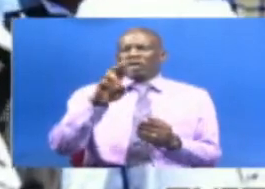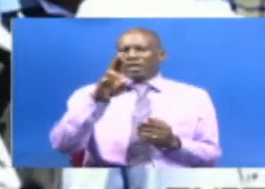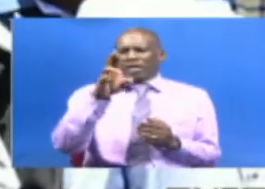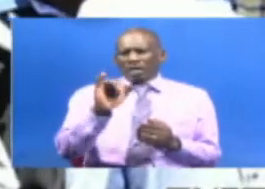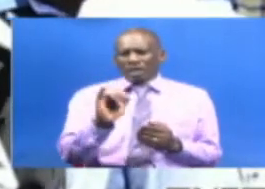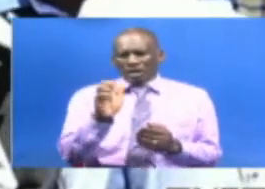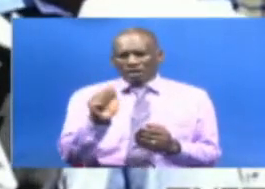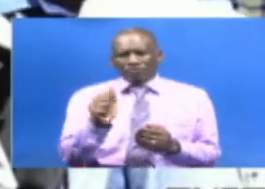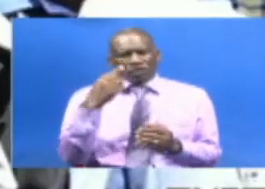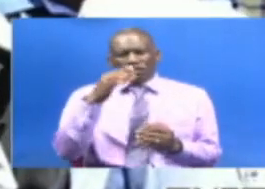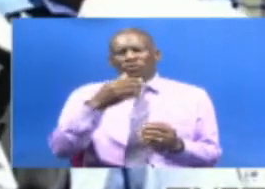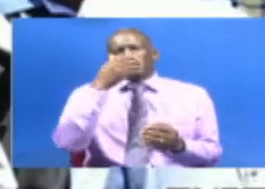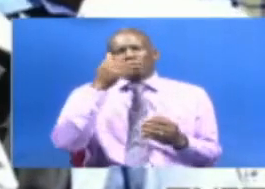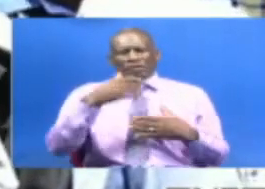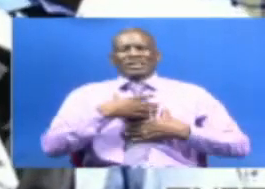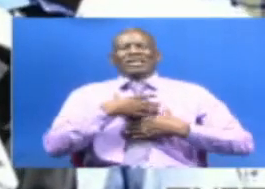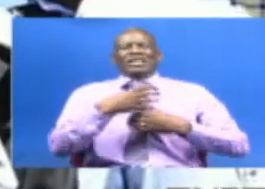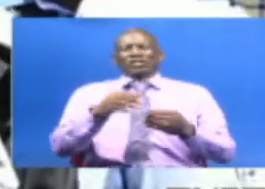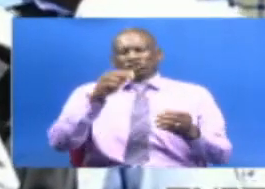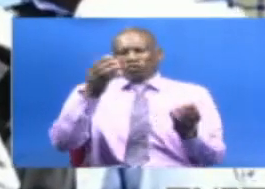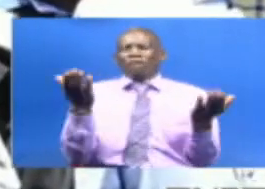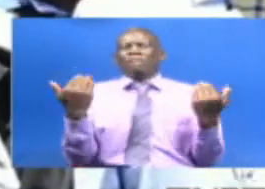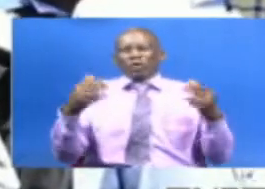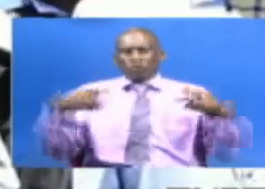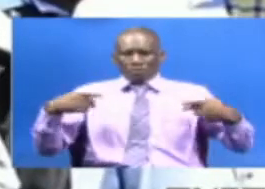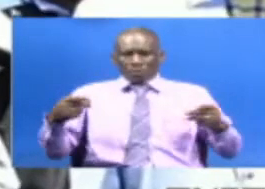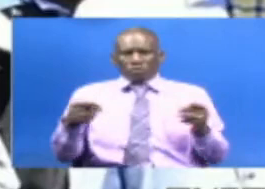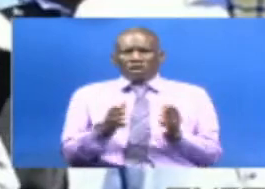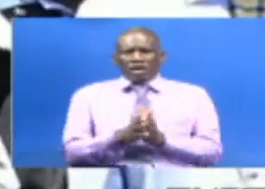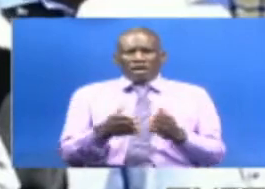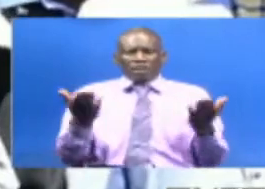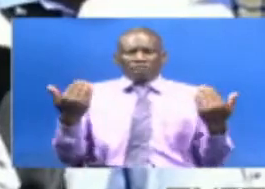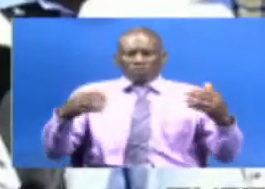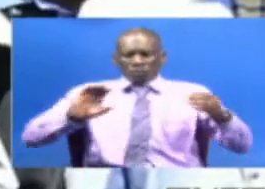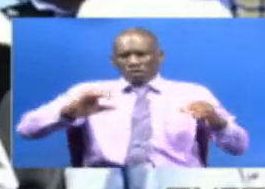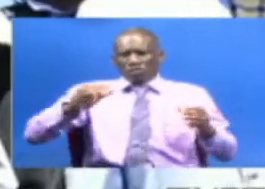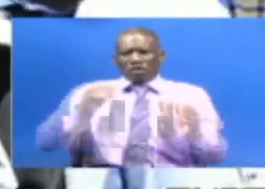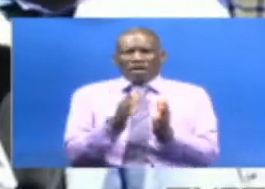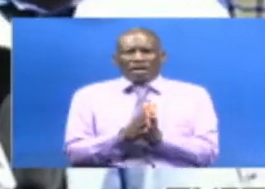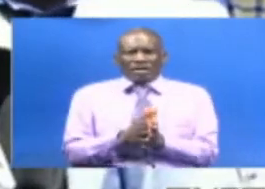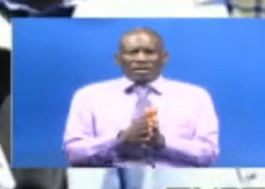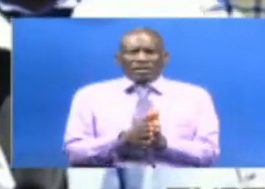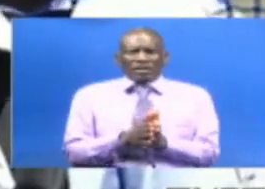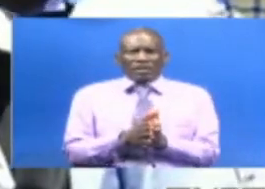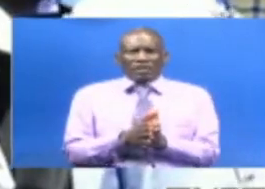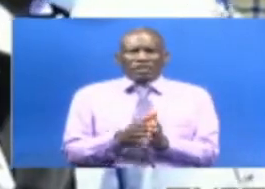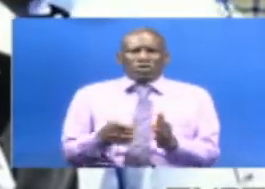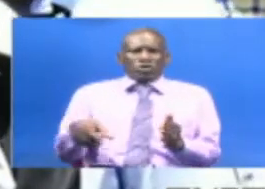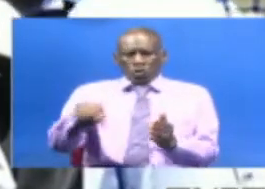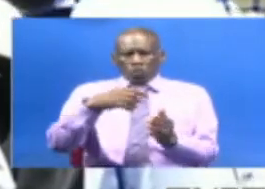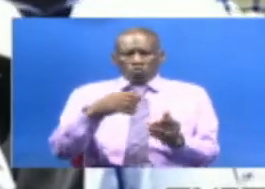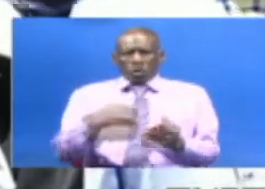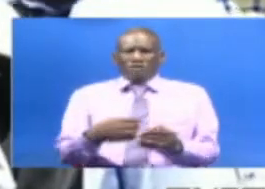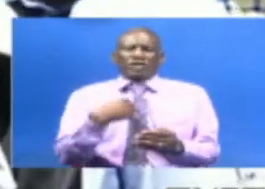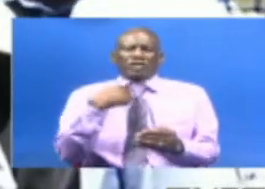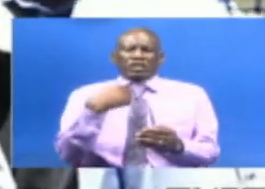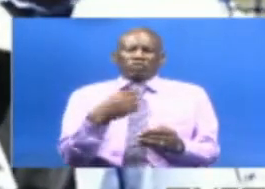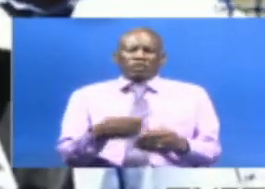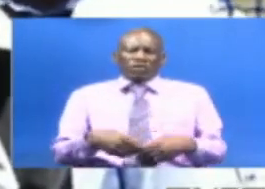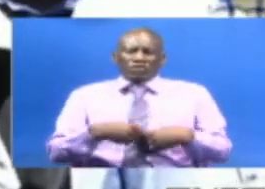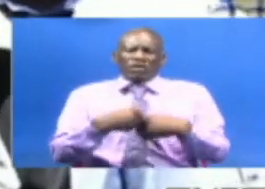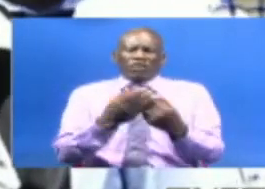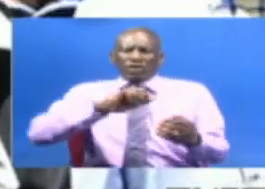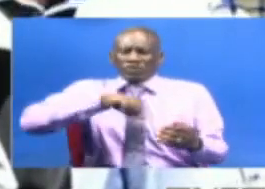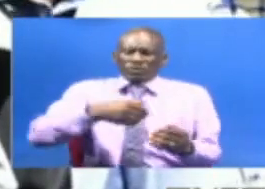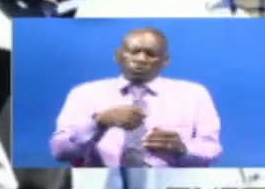best interests of the people of Meru, Meru County, and commit ourselves without reservation to this